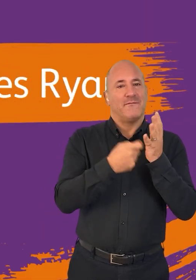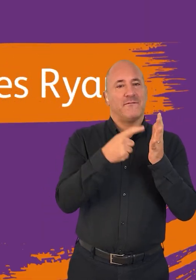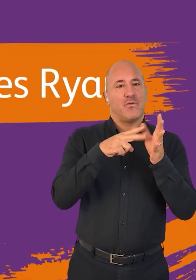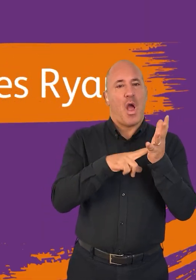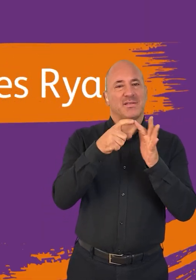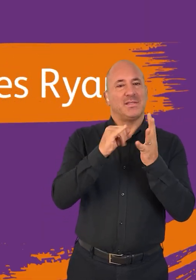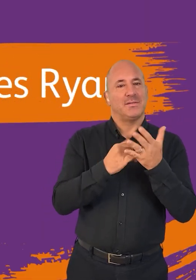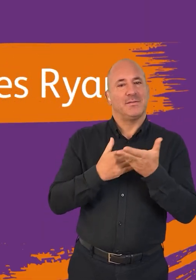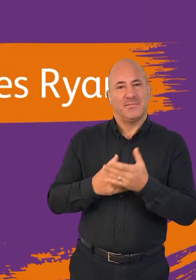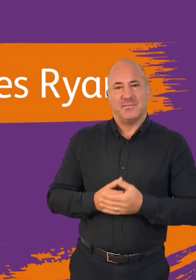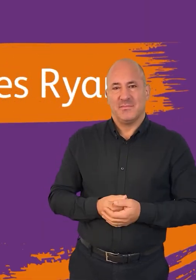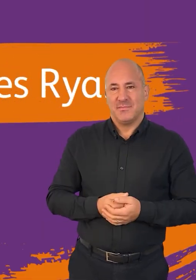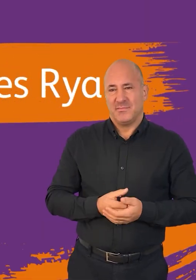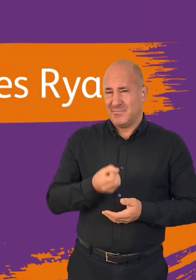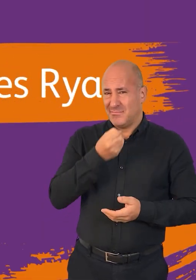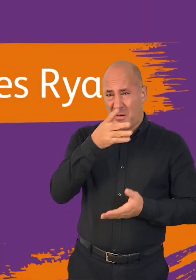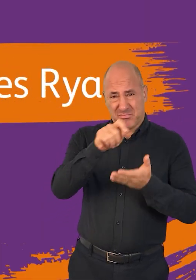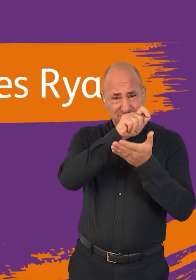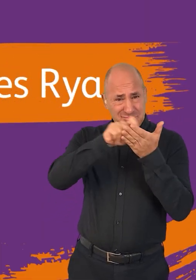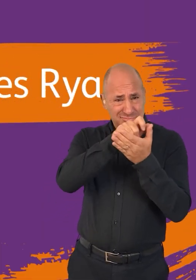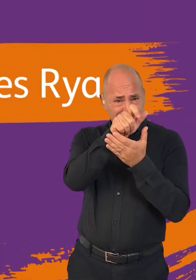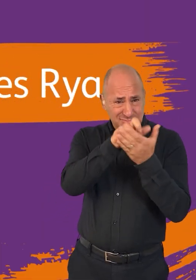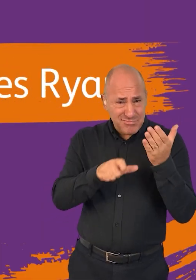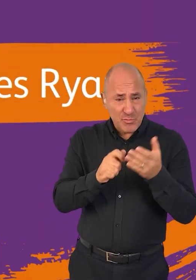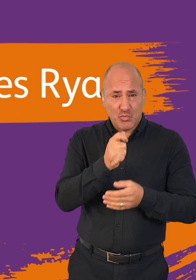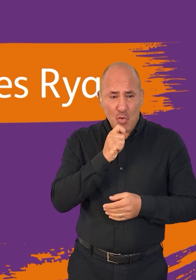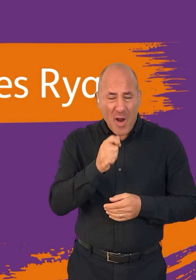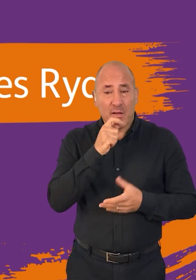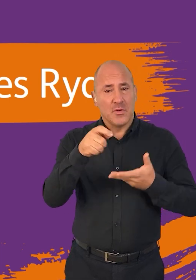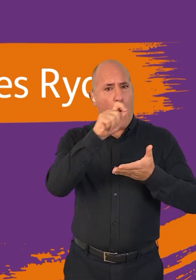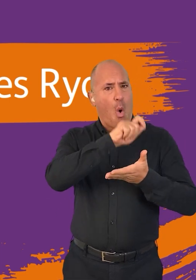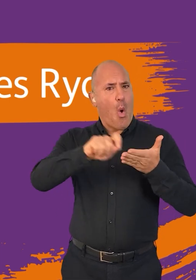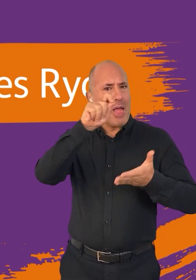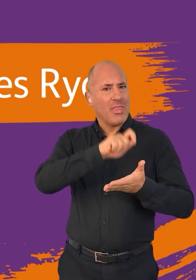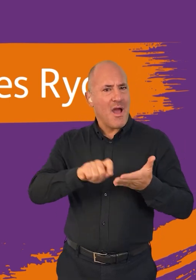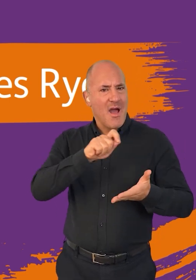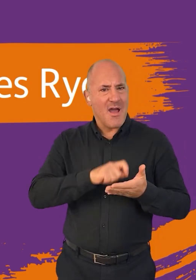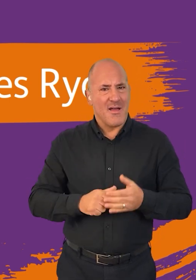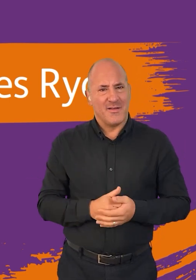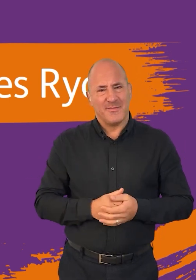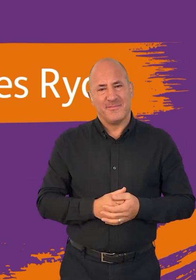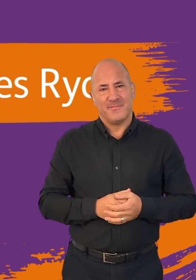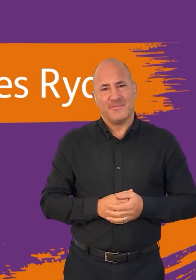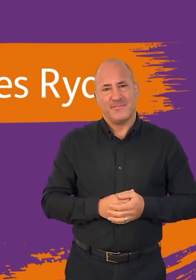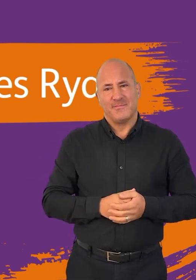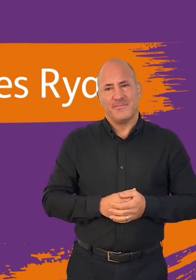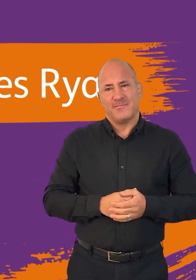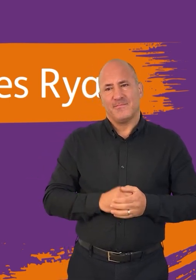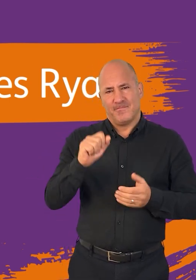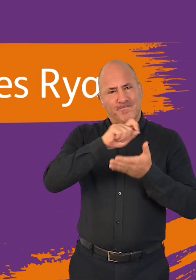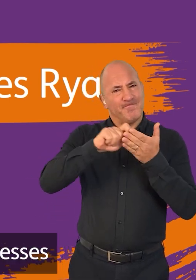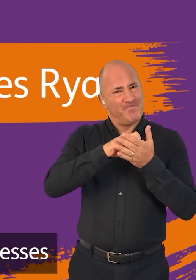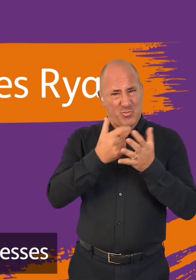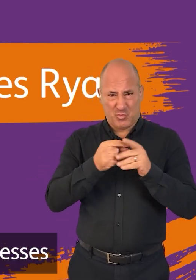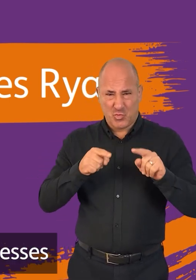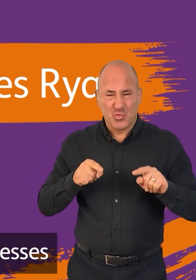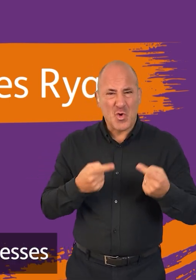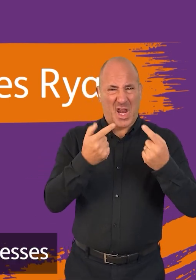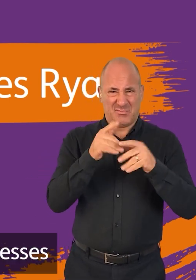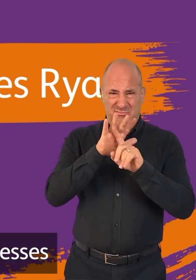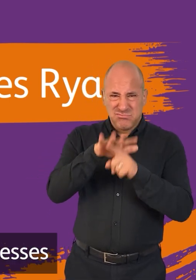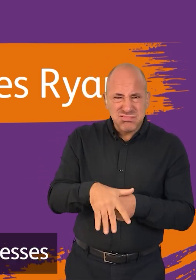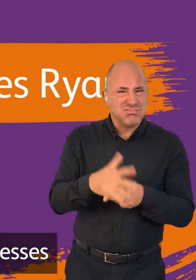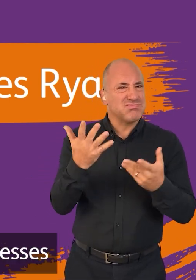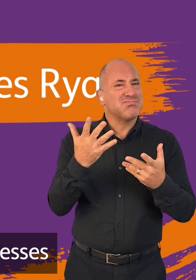Dr. Frances Ryan. Dr. Frances is a brilliant columnist, journalist and author. Her